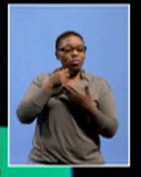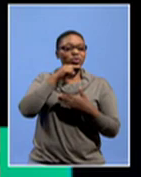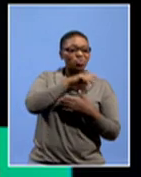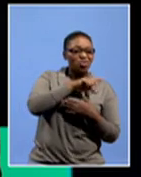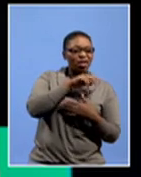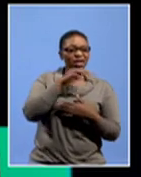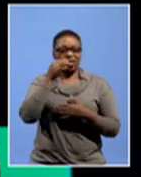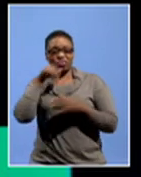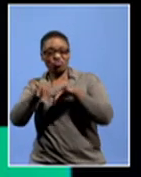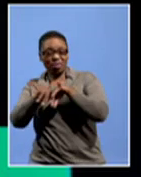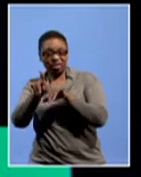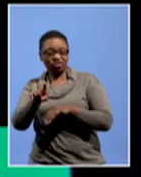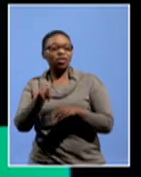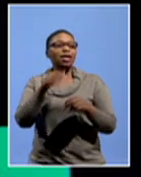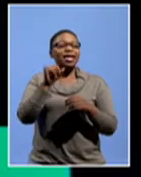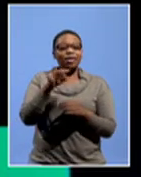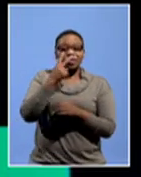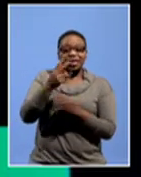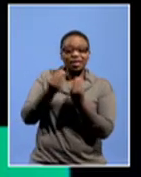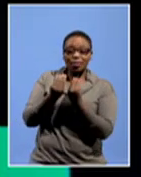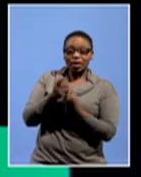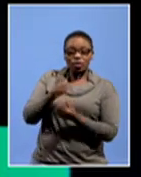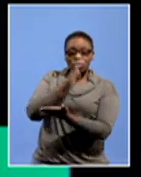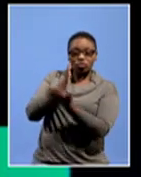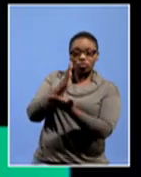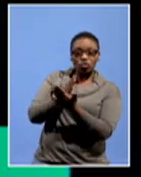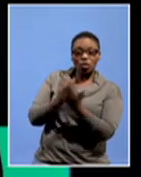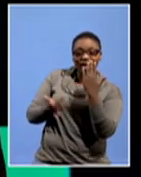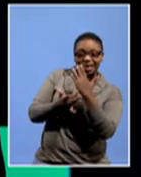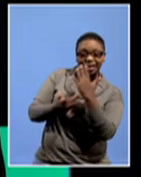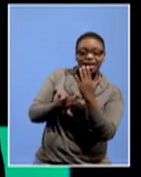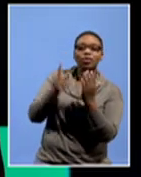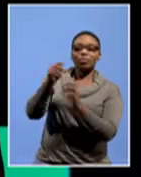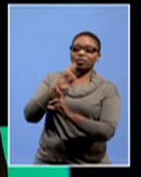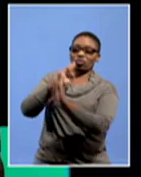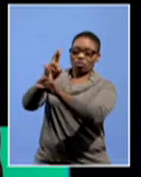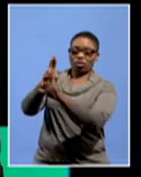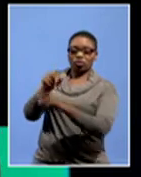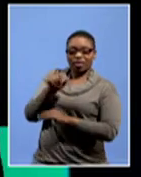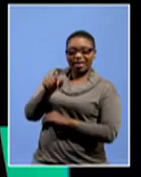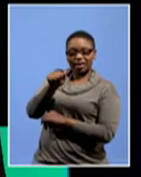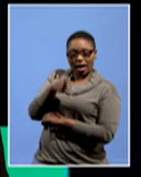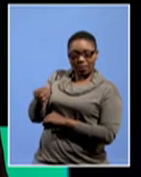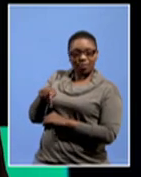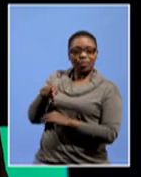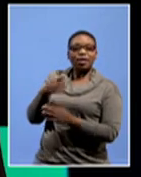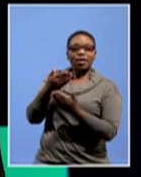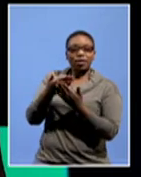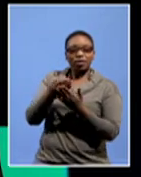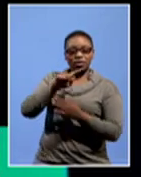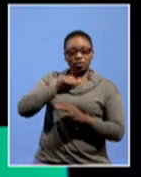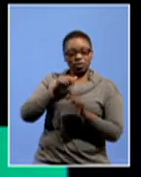rubbish. And then if you see something that you're not sure about on any digital platform, you go and you report it there, and then it gets reviewed